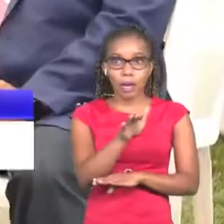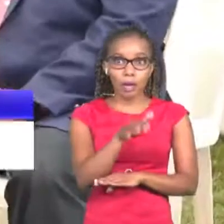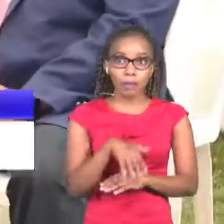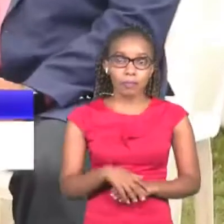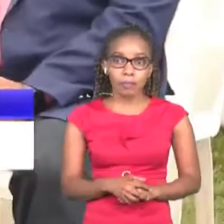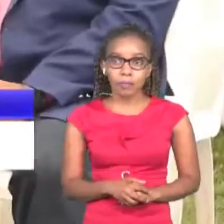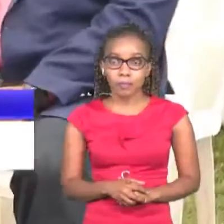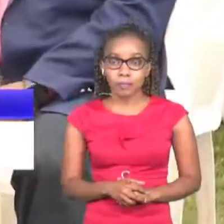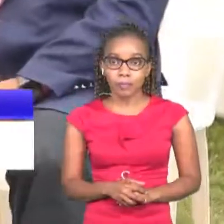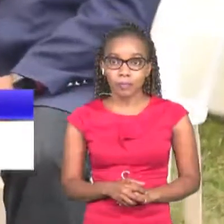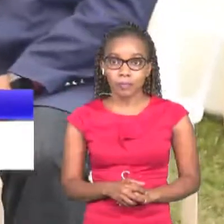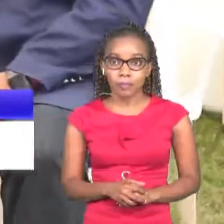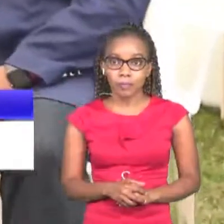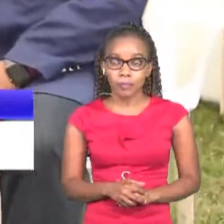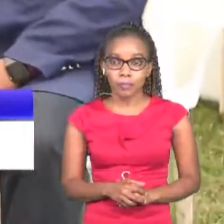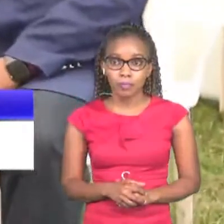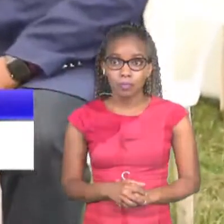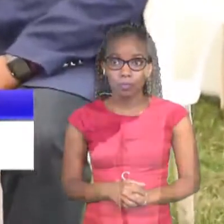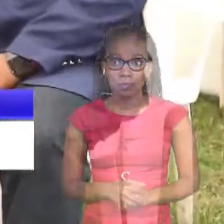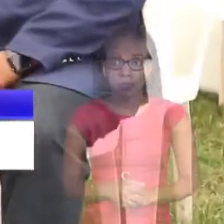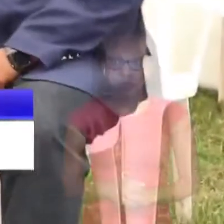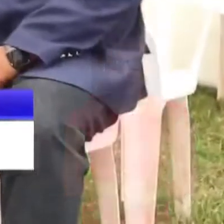And then you dispose it.